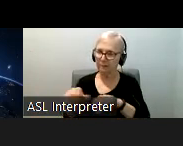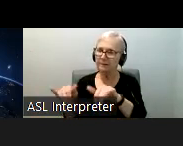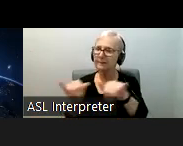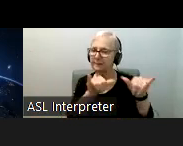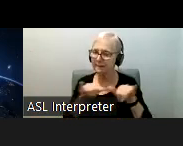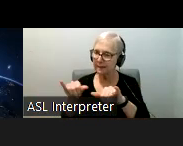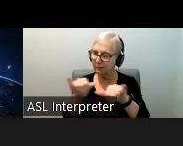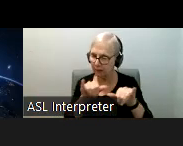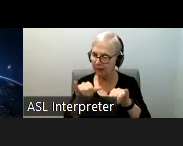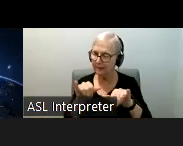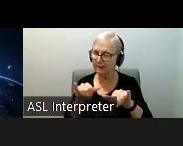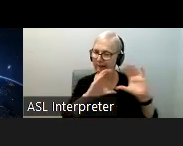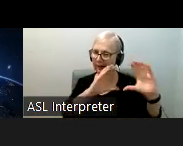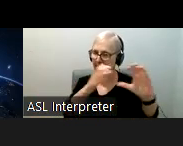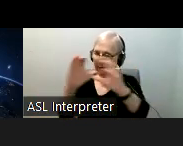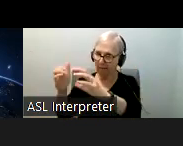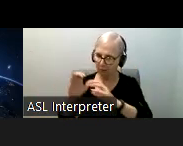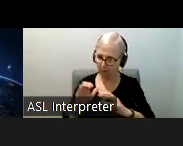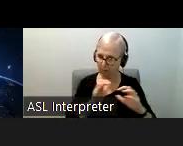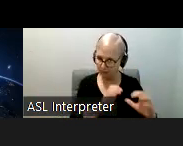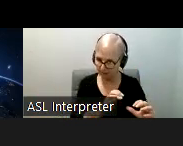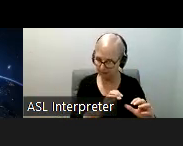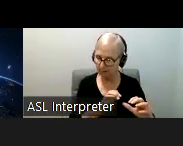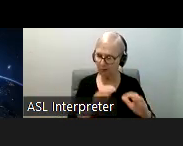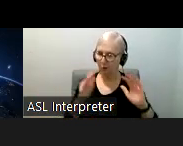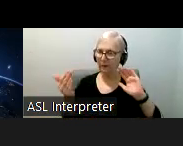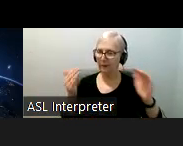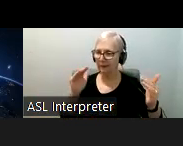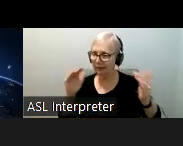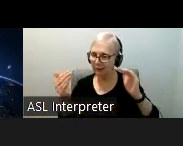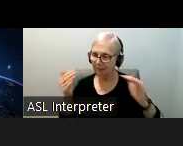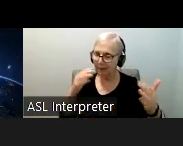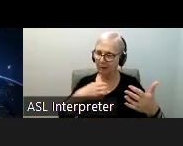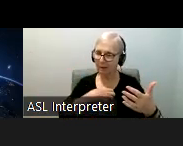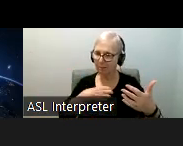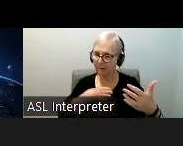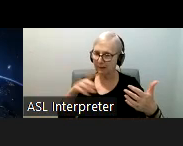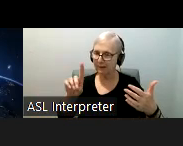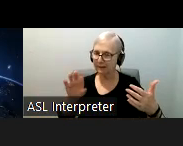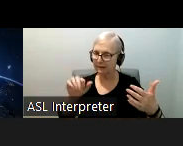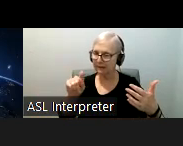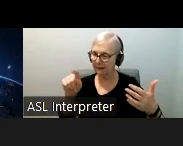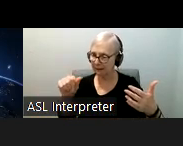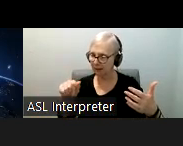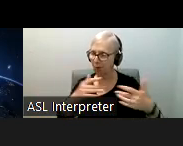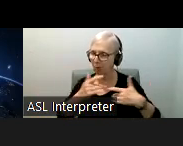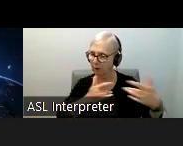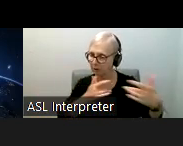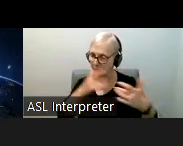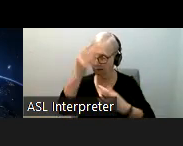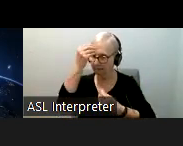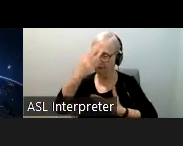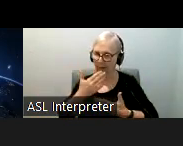standardizes some of those categories so that we can kind of compare complaint data or kind of concern information between those